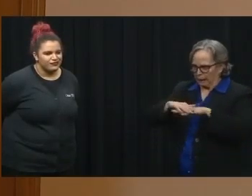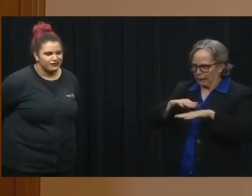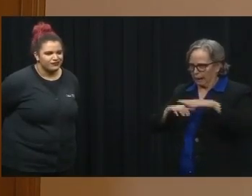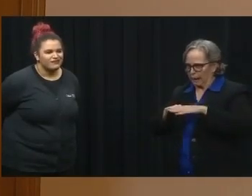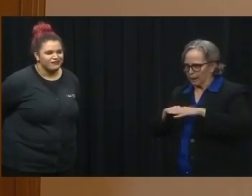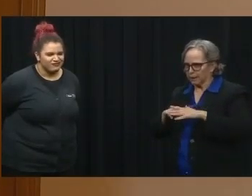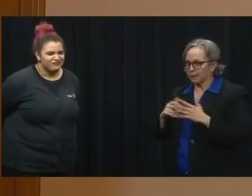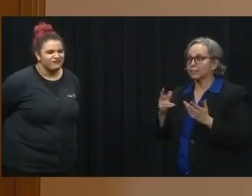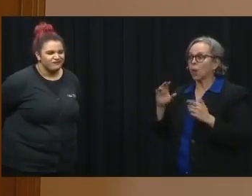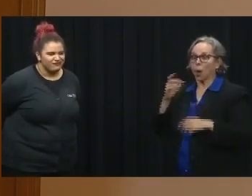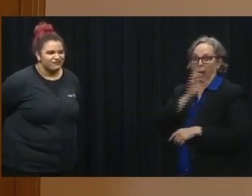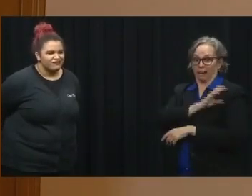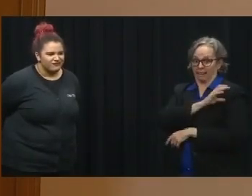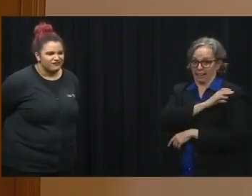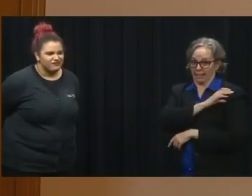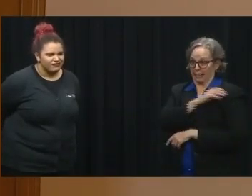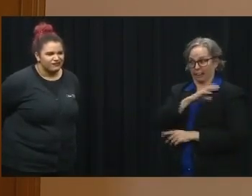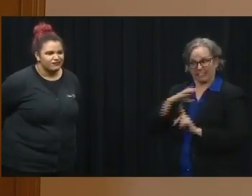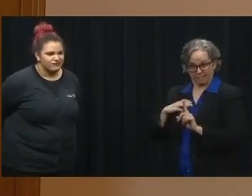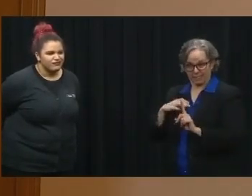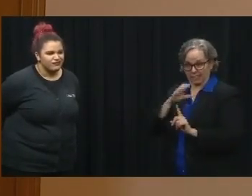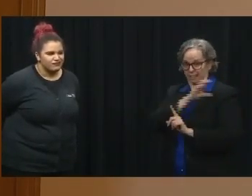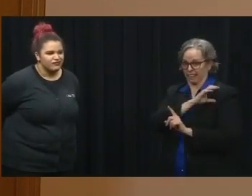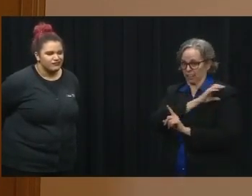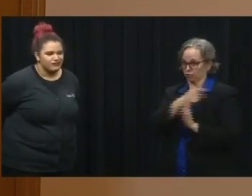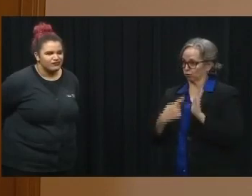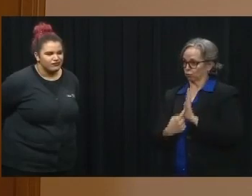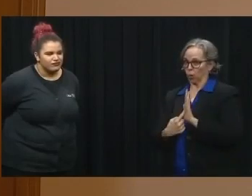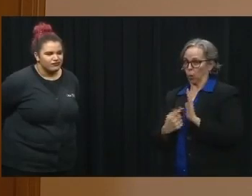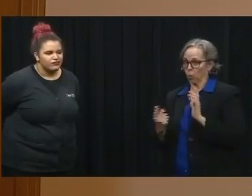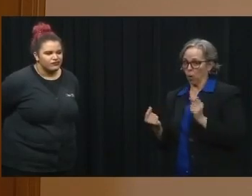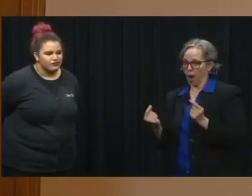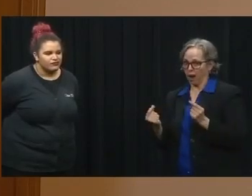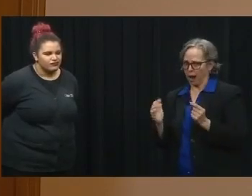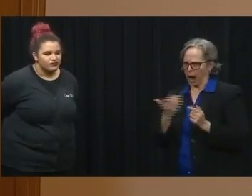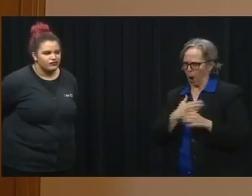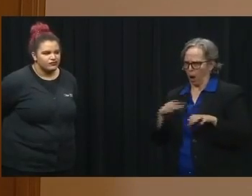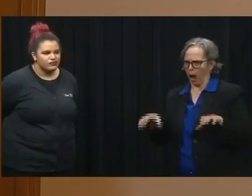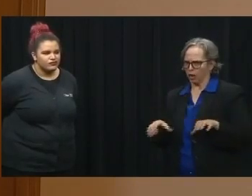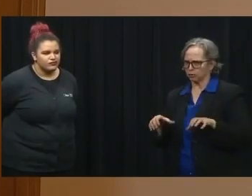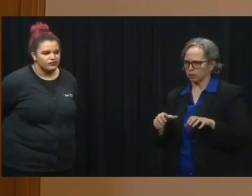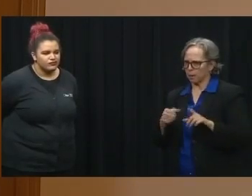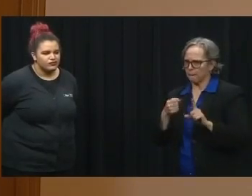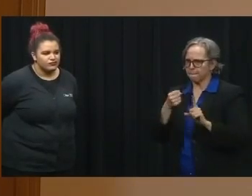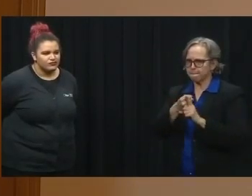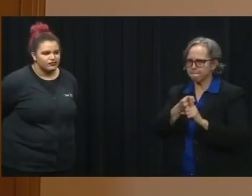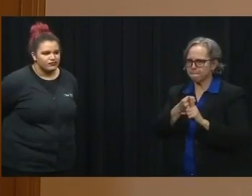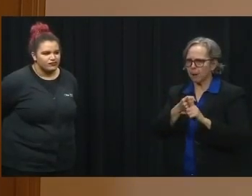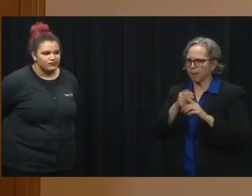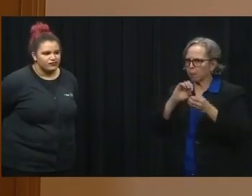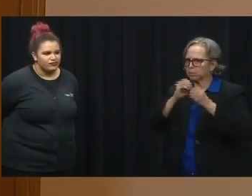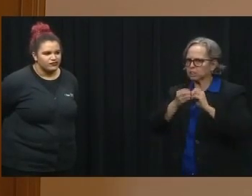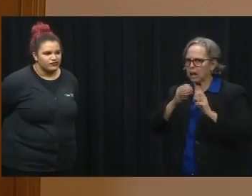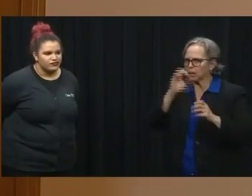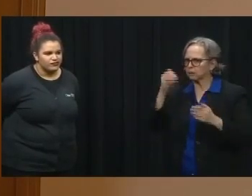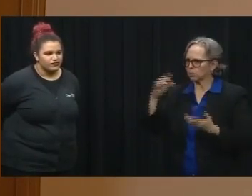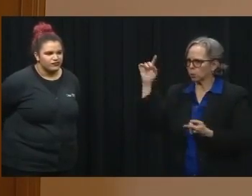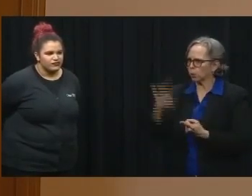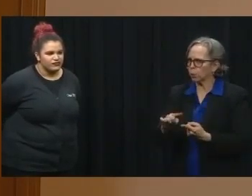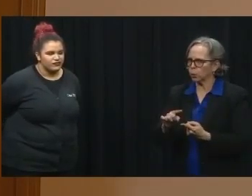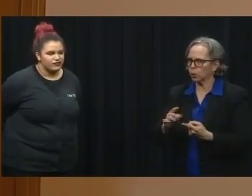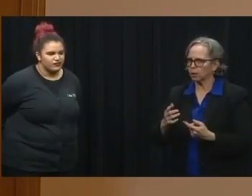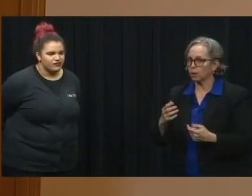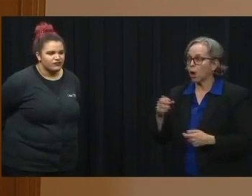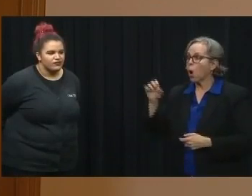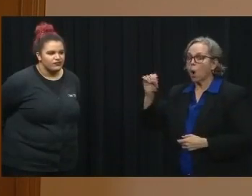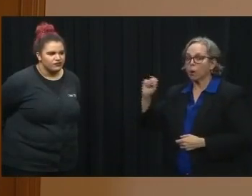having a 50% impact. And OSU is as promising as 75% impact. So, we are still